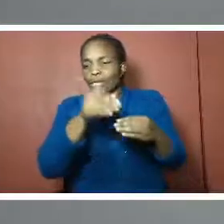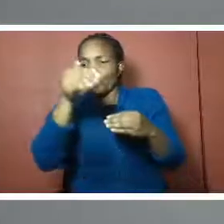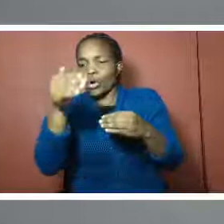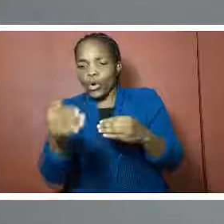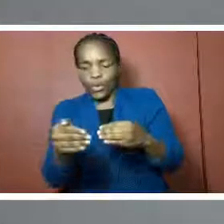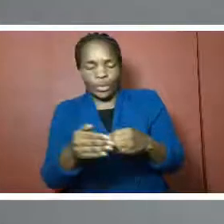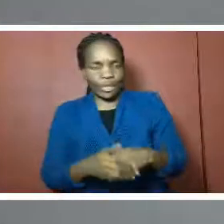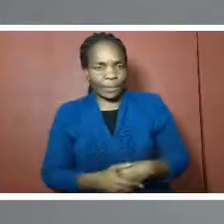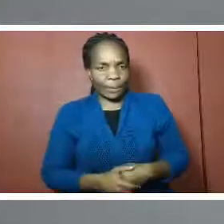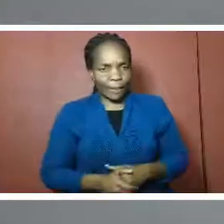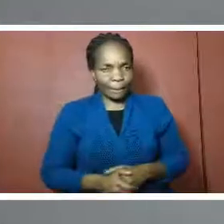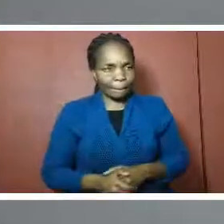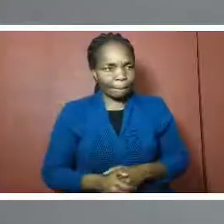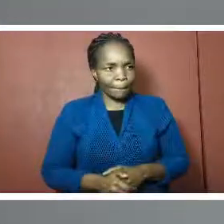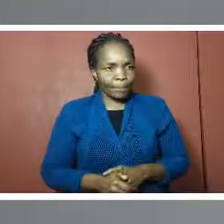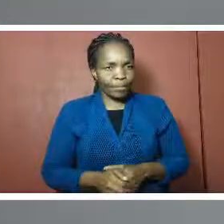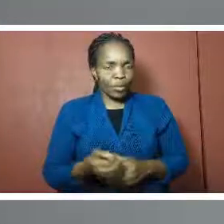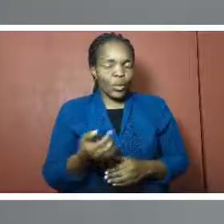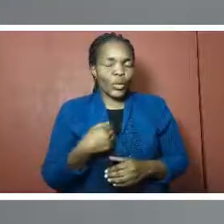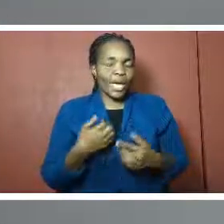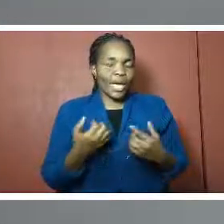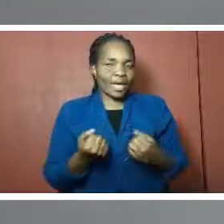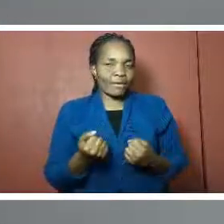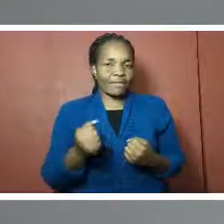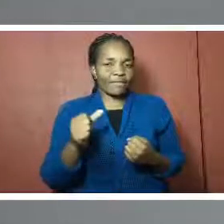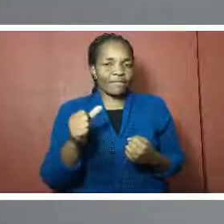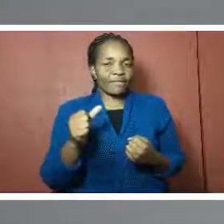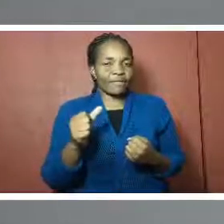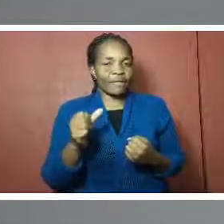we also have components which are